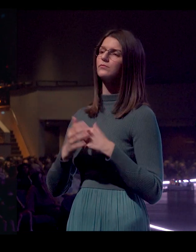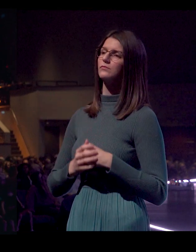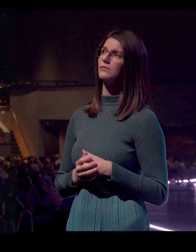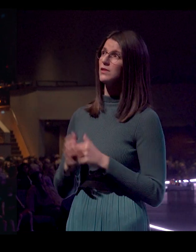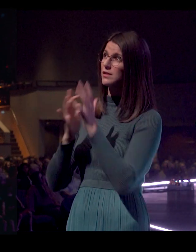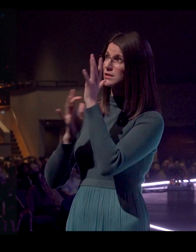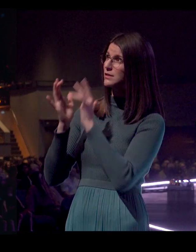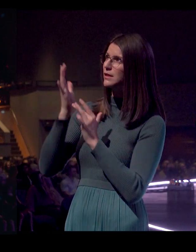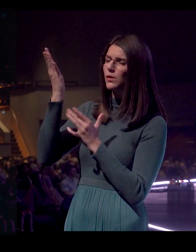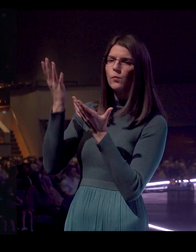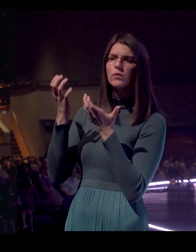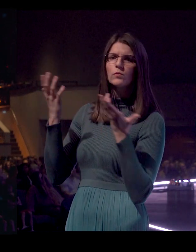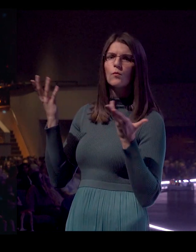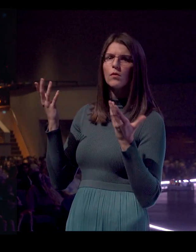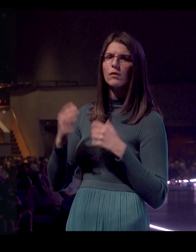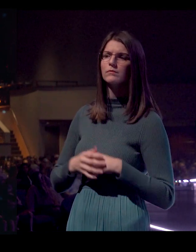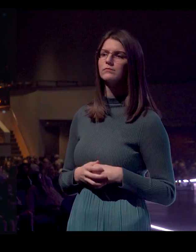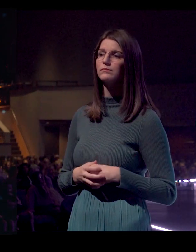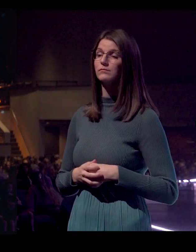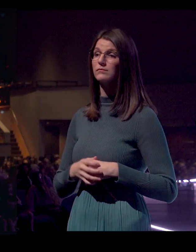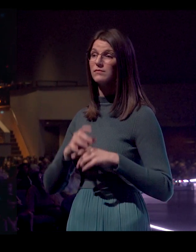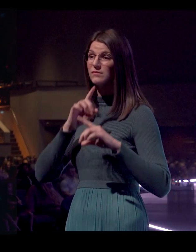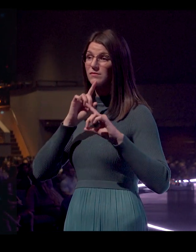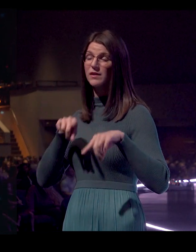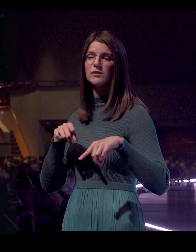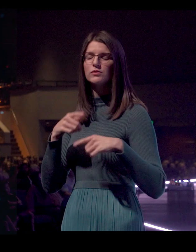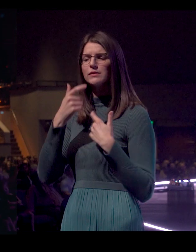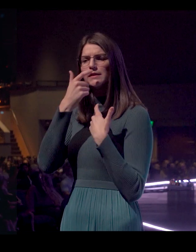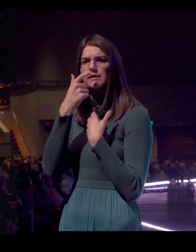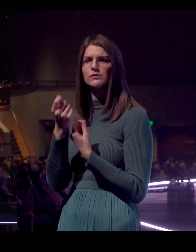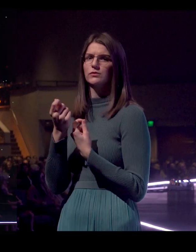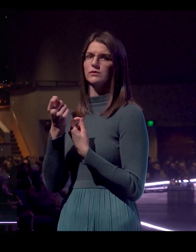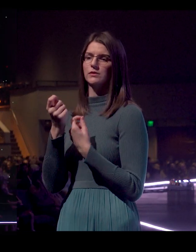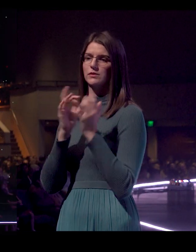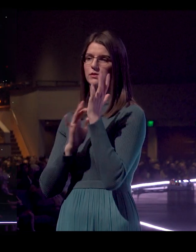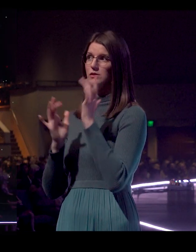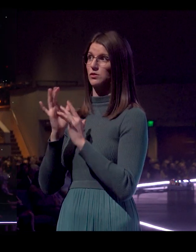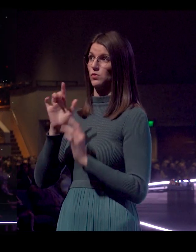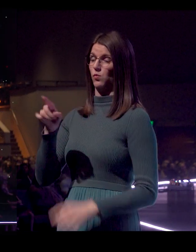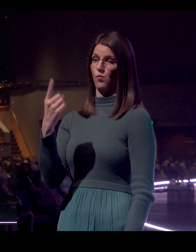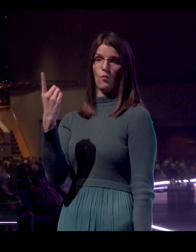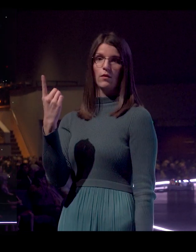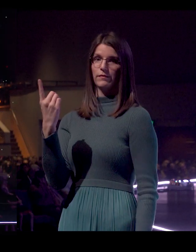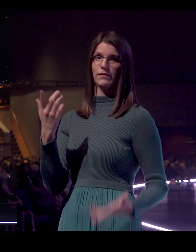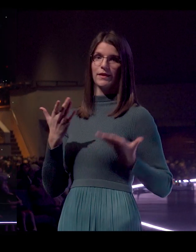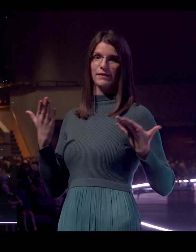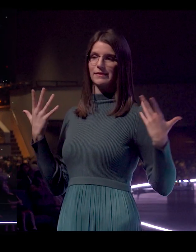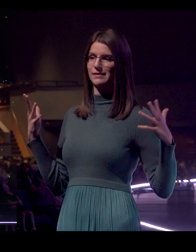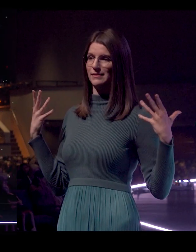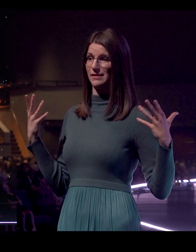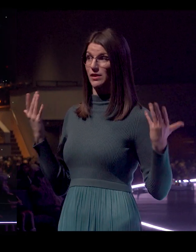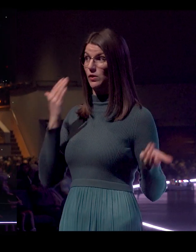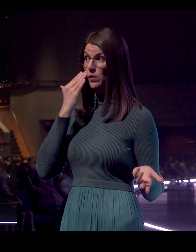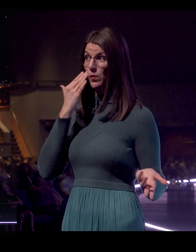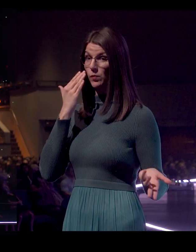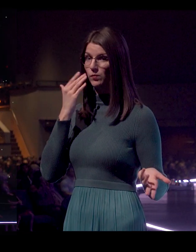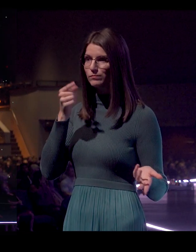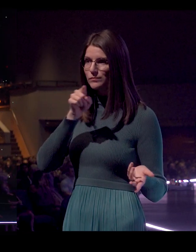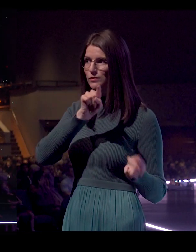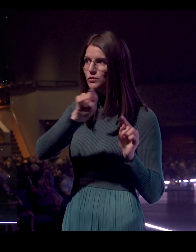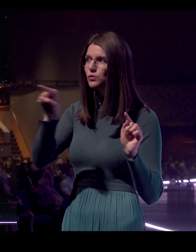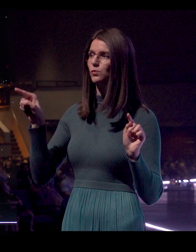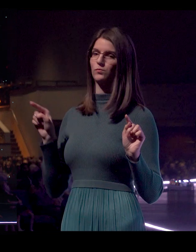interesting. Jesus only wants one thing for Christmas. Do you know what it is? It's you. Cue the Mariah Carey music, all